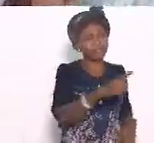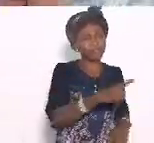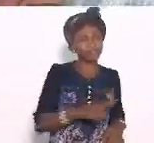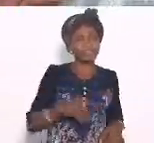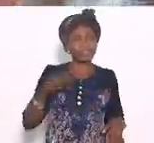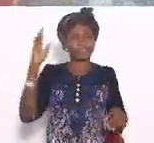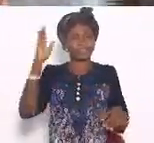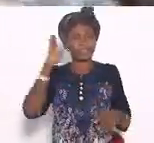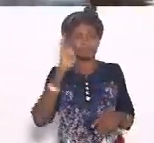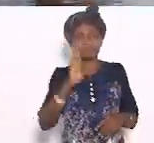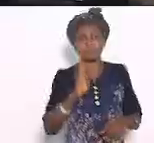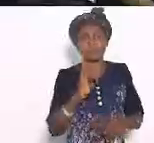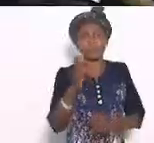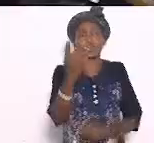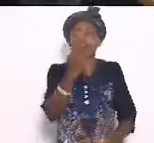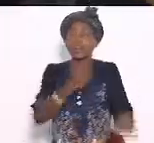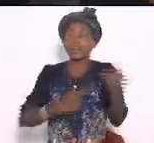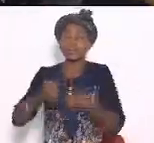God